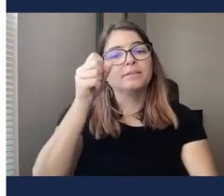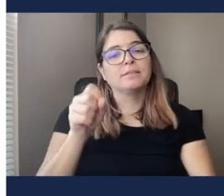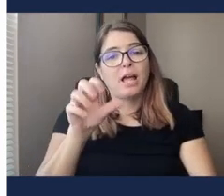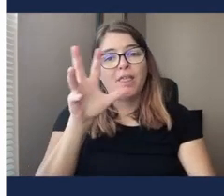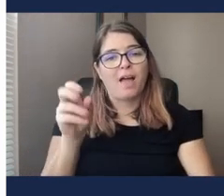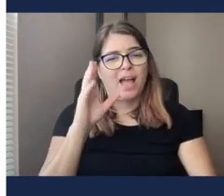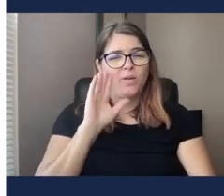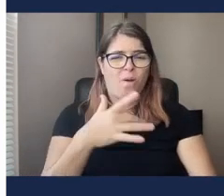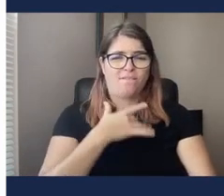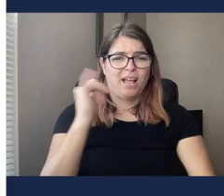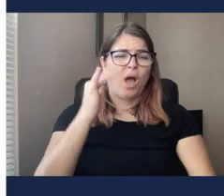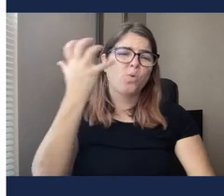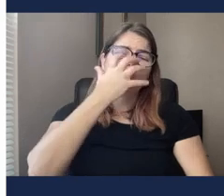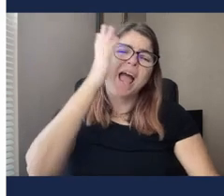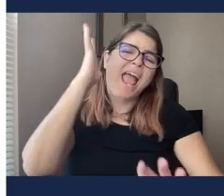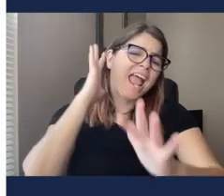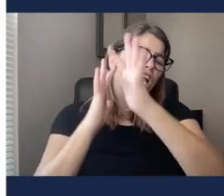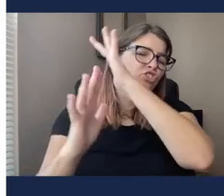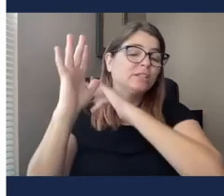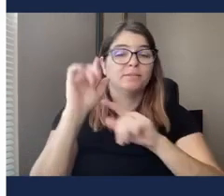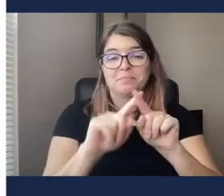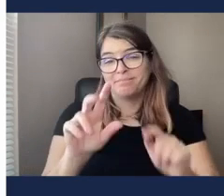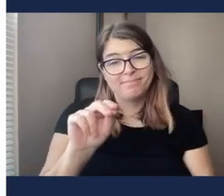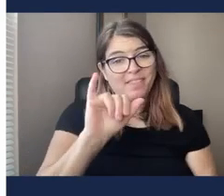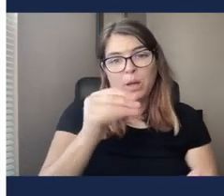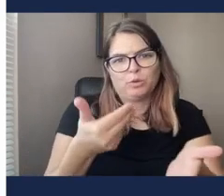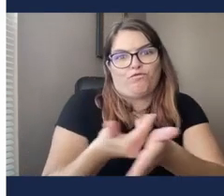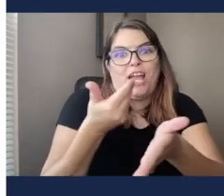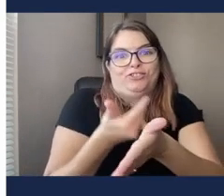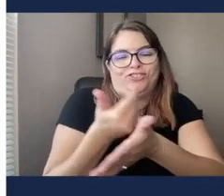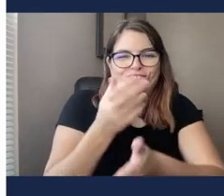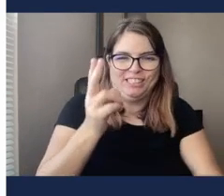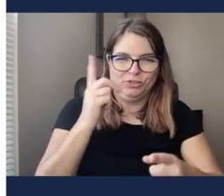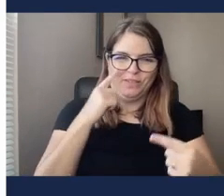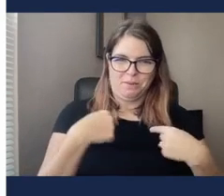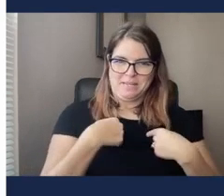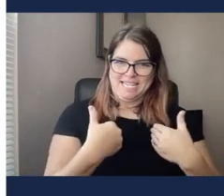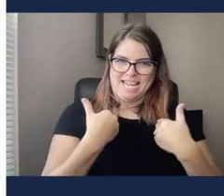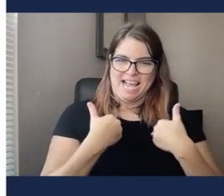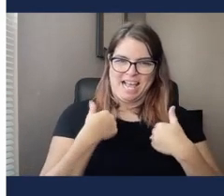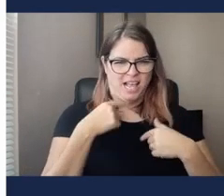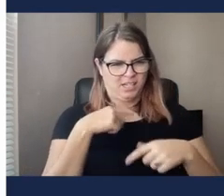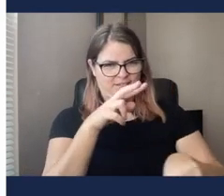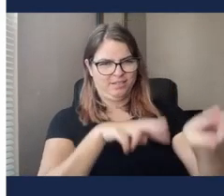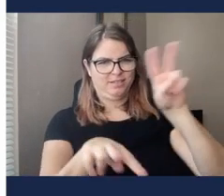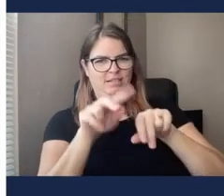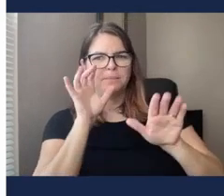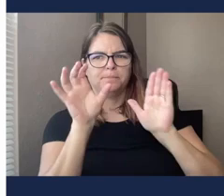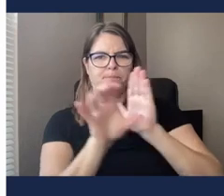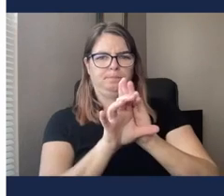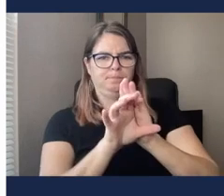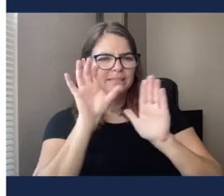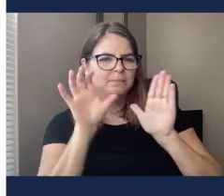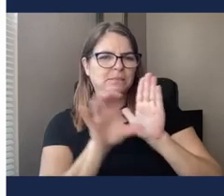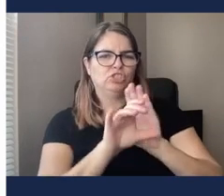ancient history at this point, but this was fresh history when I was a kid. And the images of students by